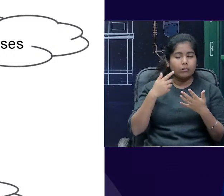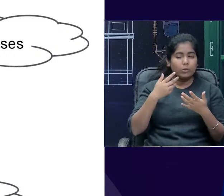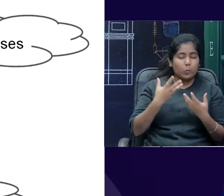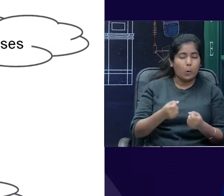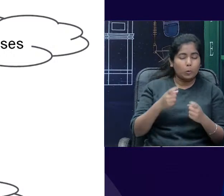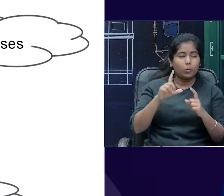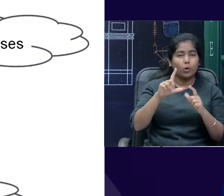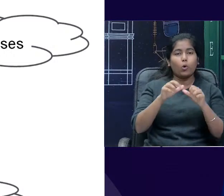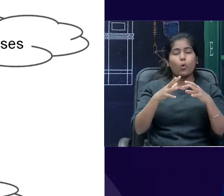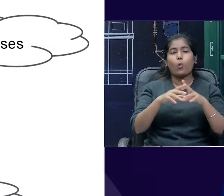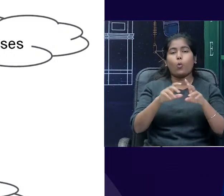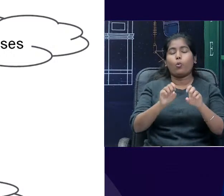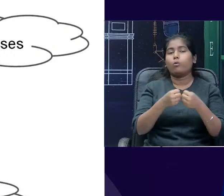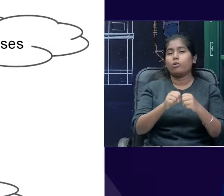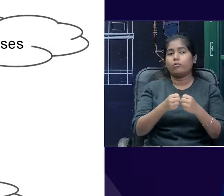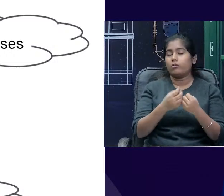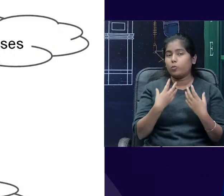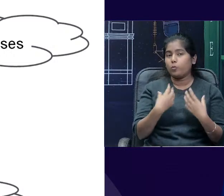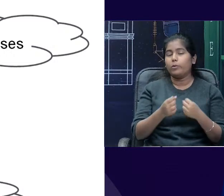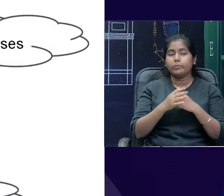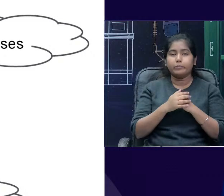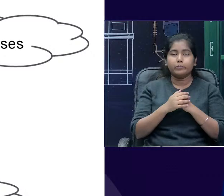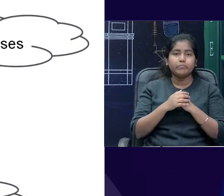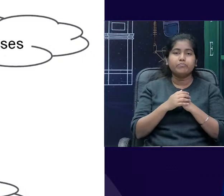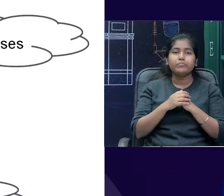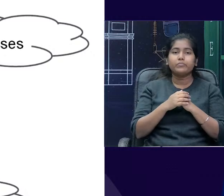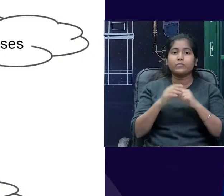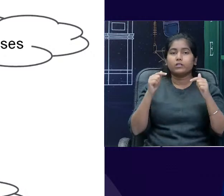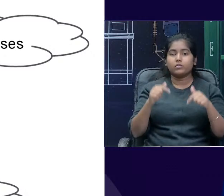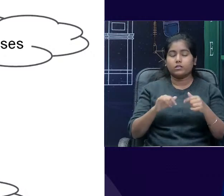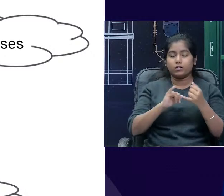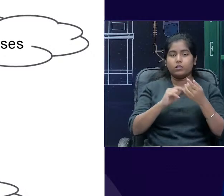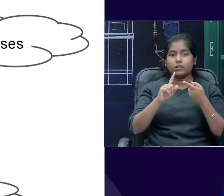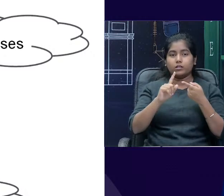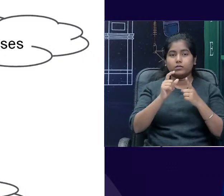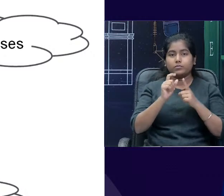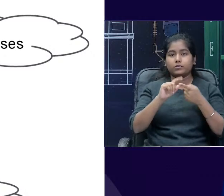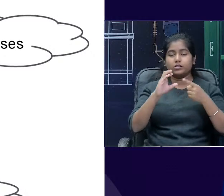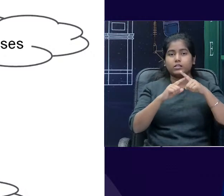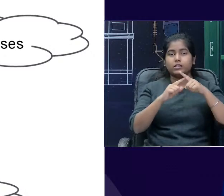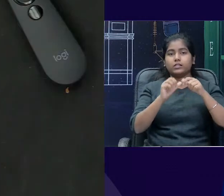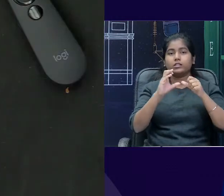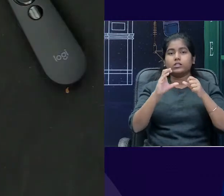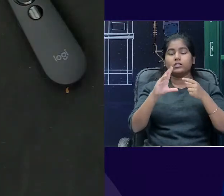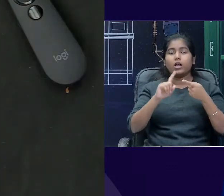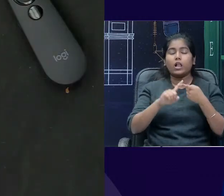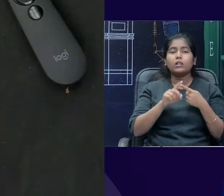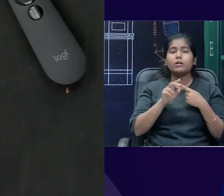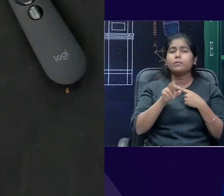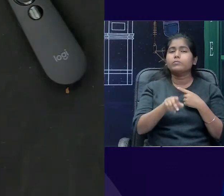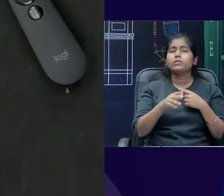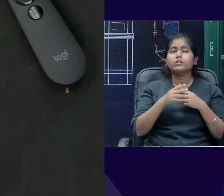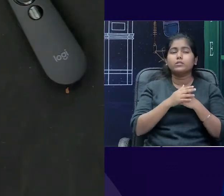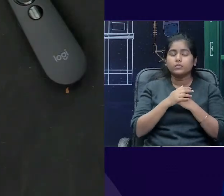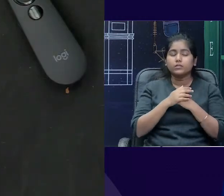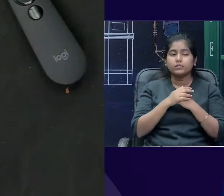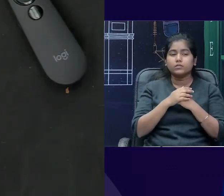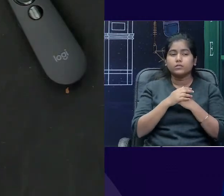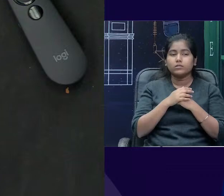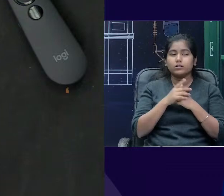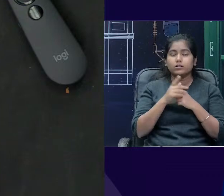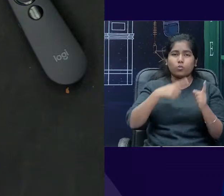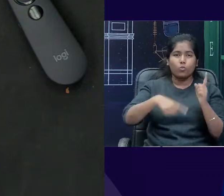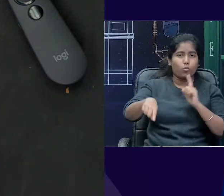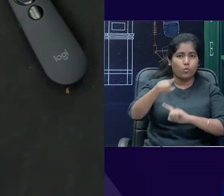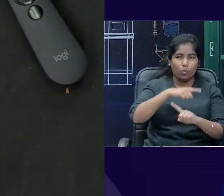do unlawful things. Okay. Okay. Now spectacles. Here, most of us